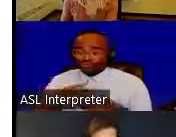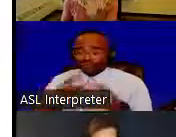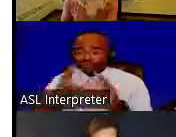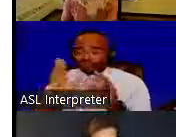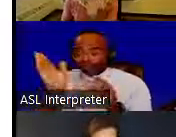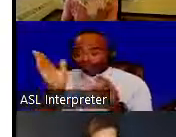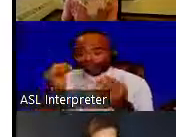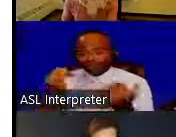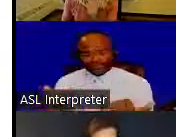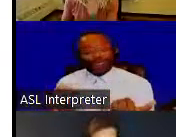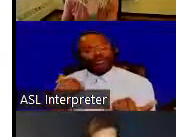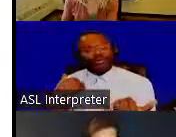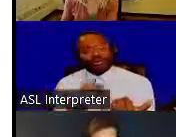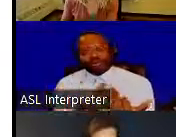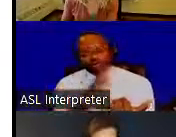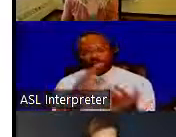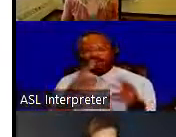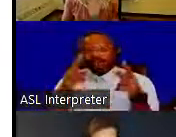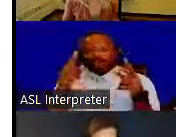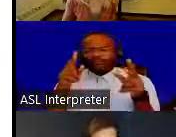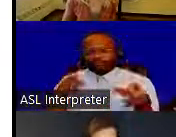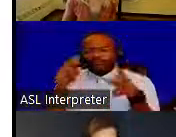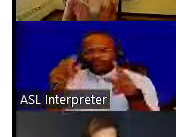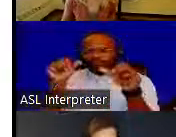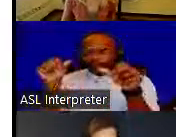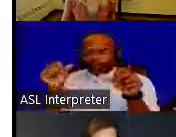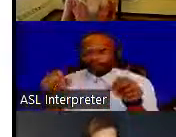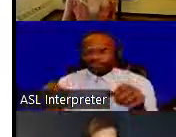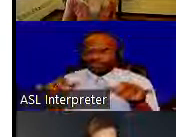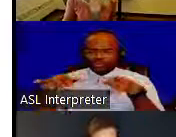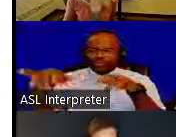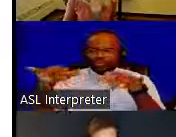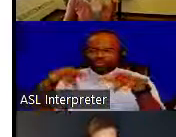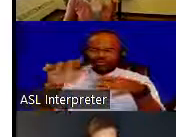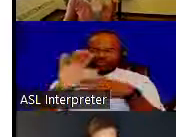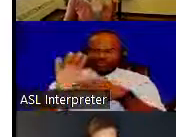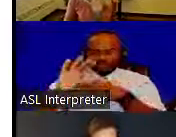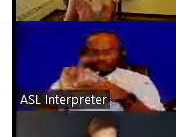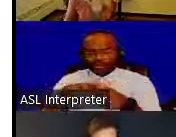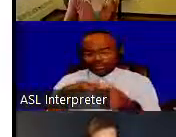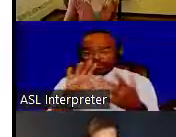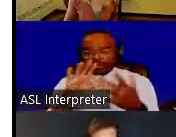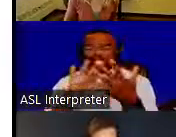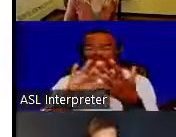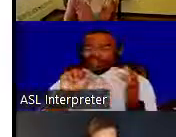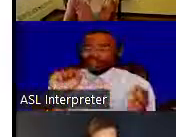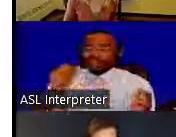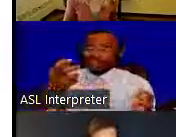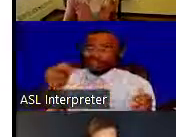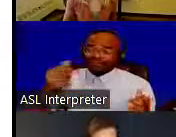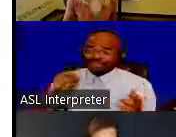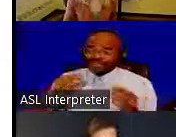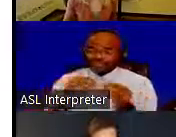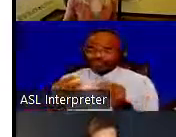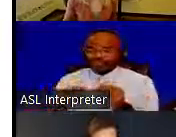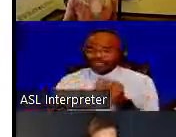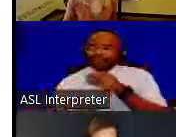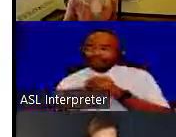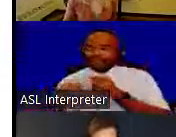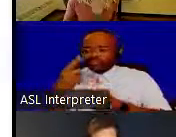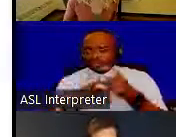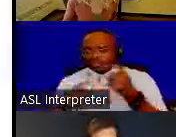be sure to post the recording and make it available, and you can reach out to Stephen if you have additional